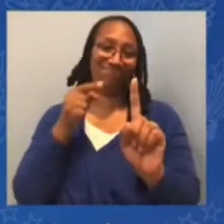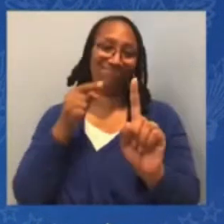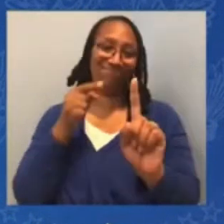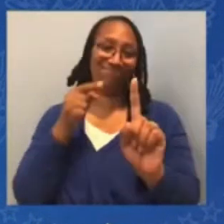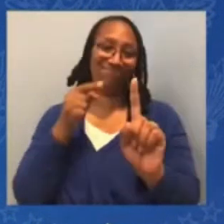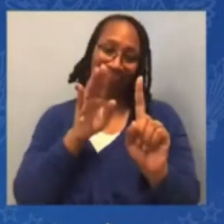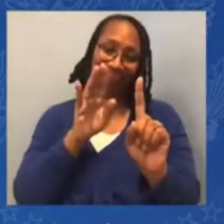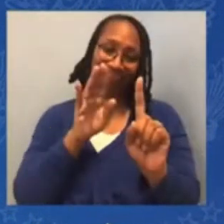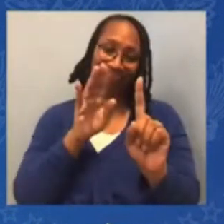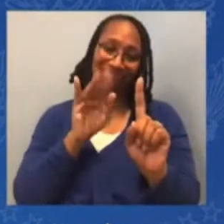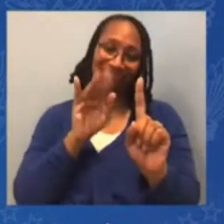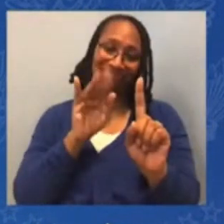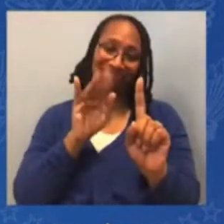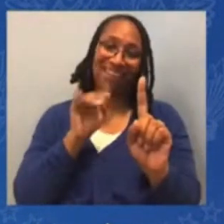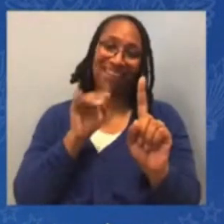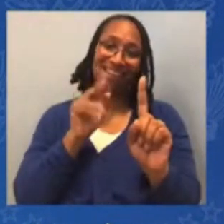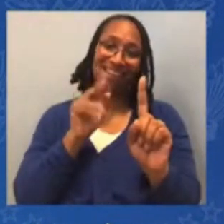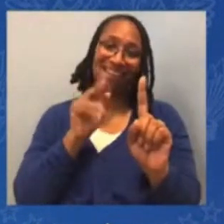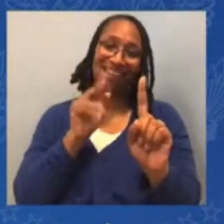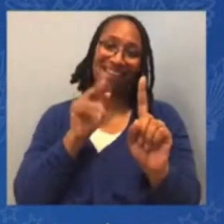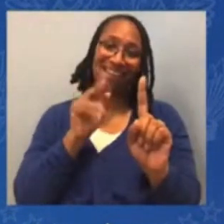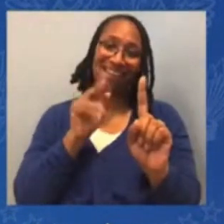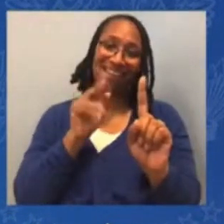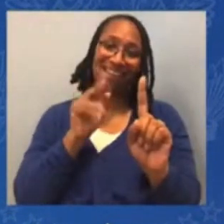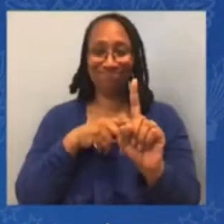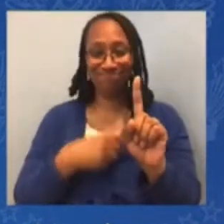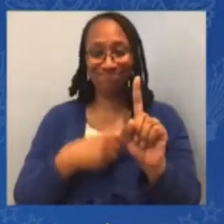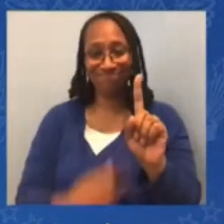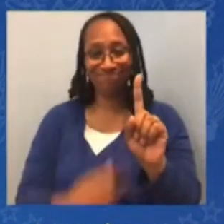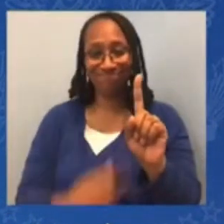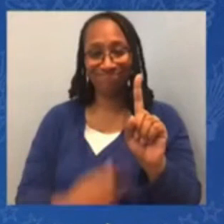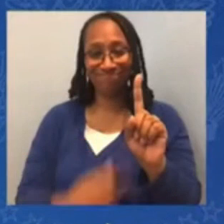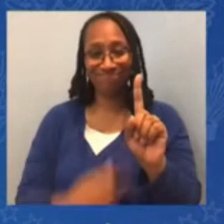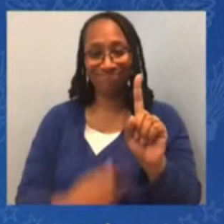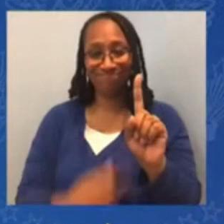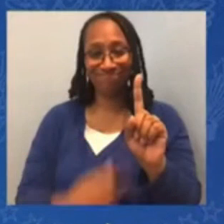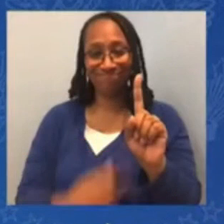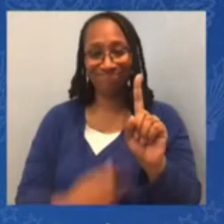maybe that's why he wears his feelings